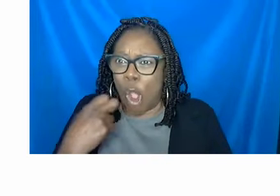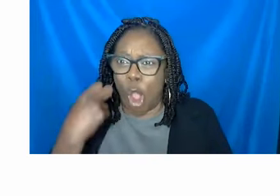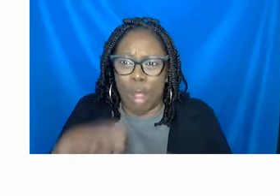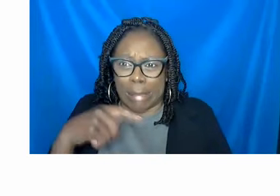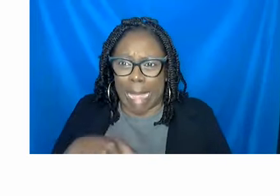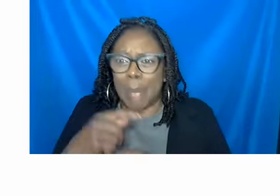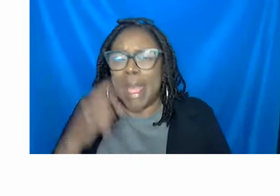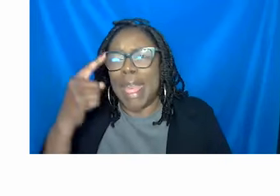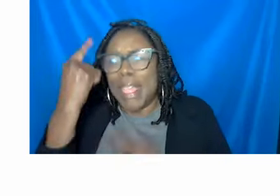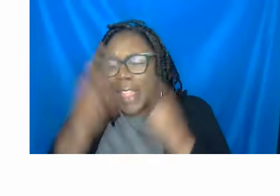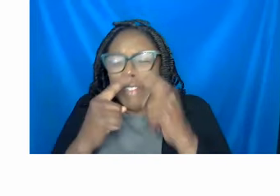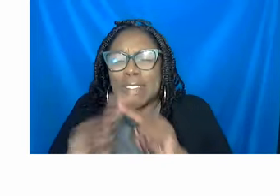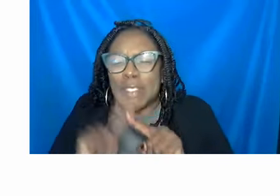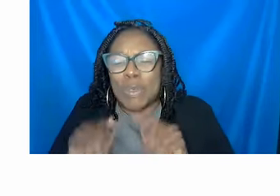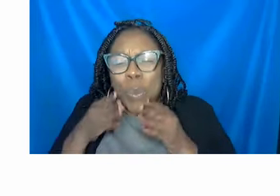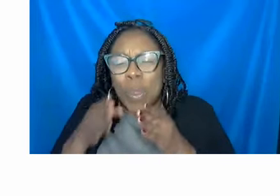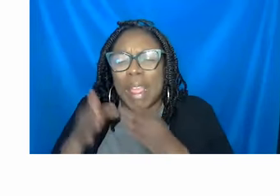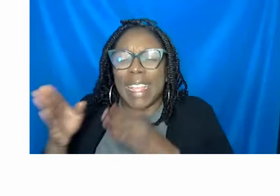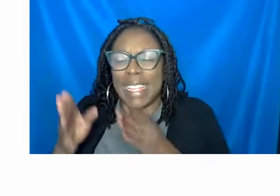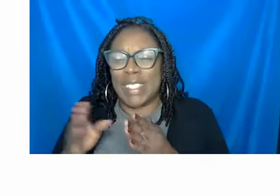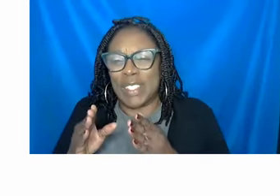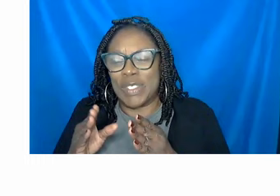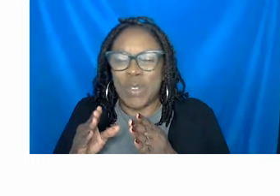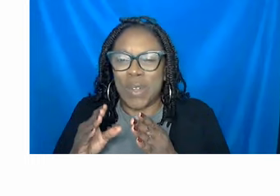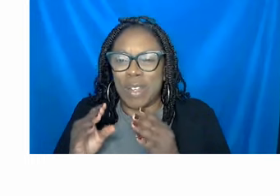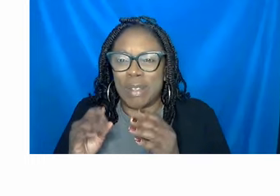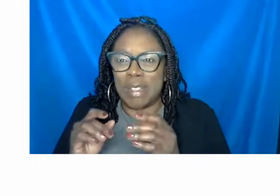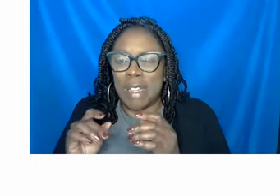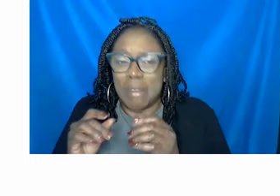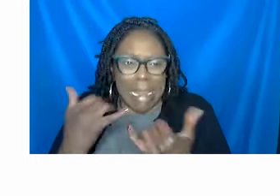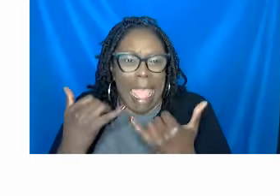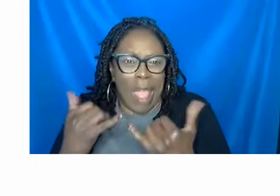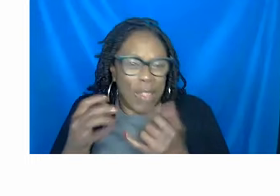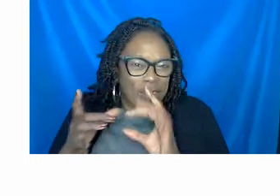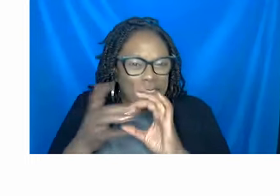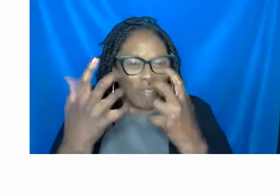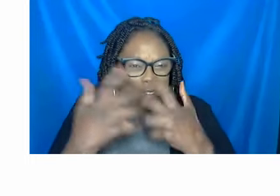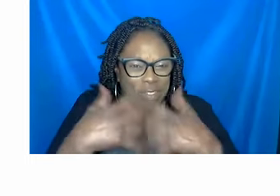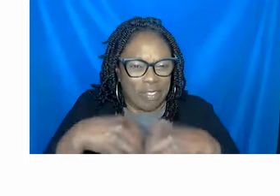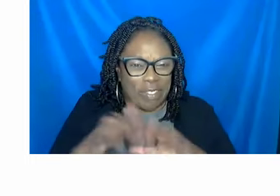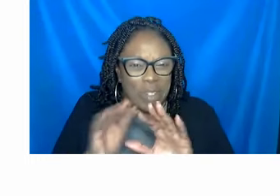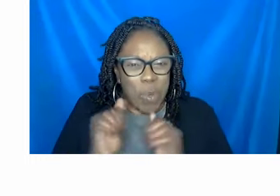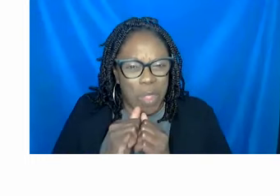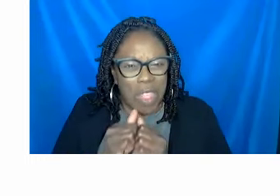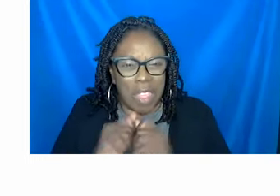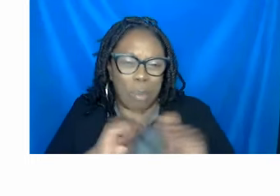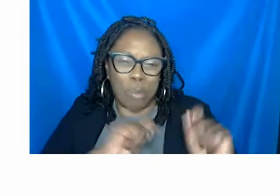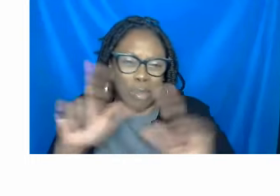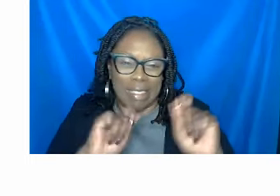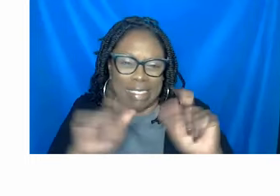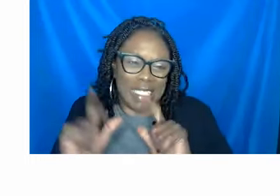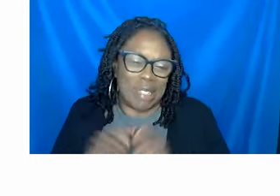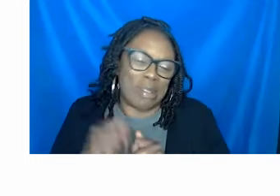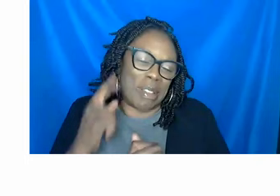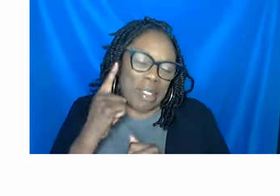think of different ways to create it. So they do kind of fit in with the presentation, sort of. But I thought it would kind of